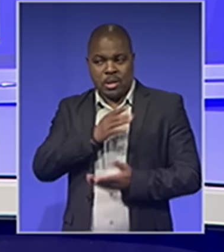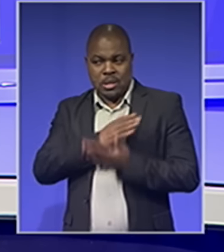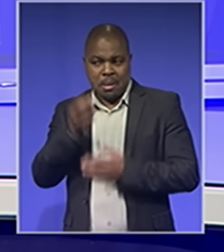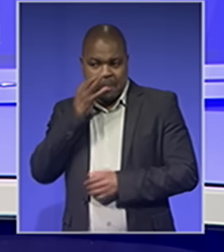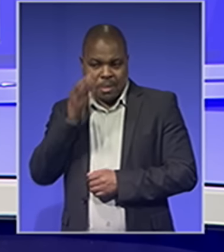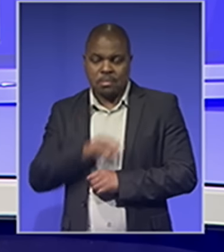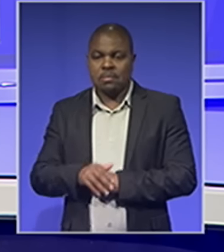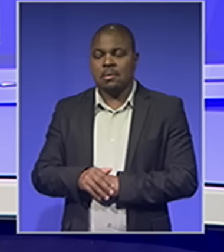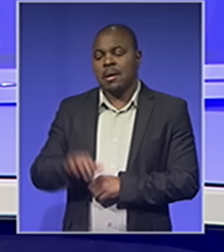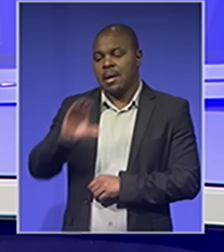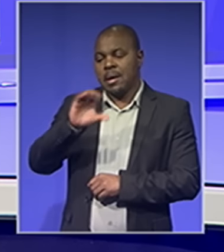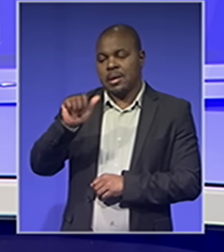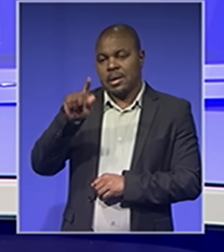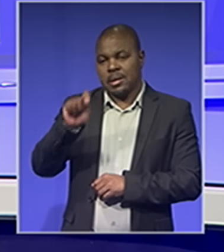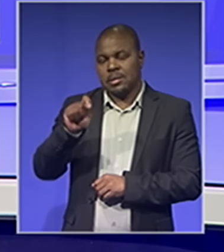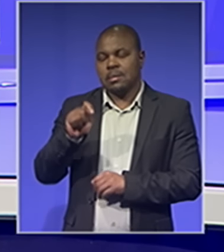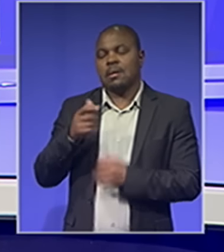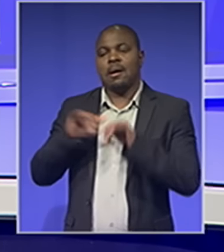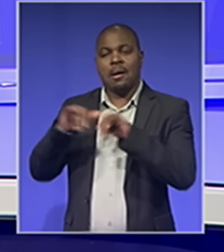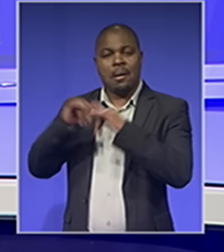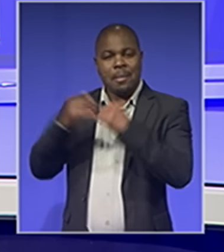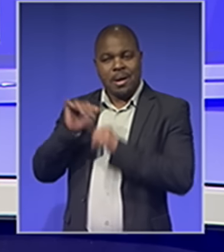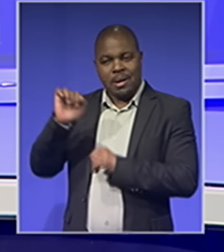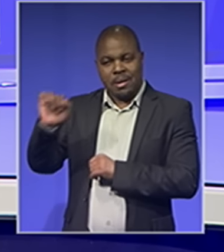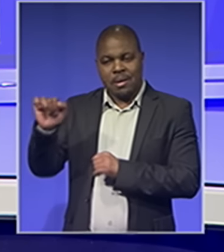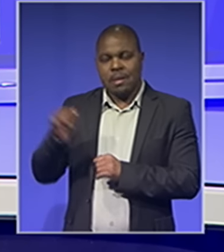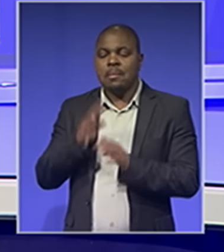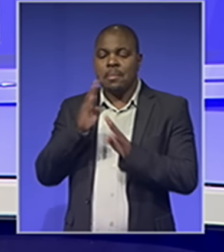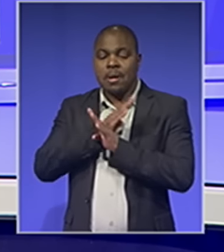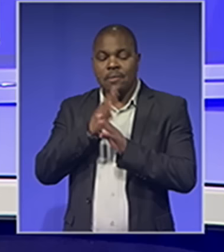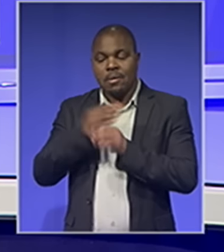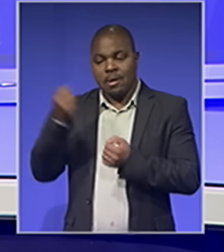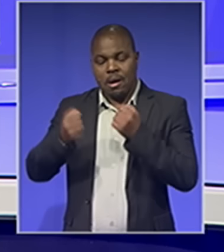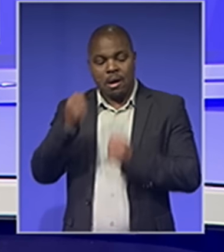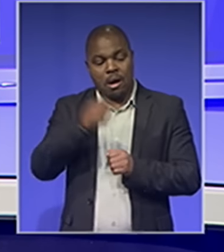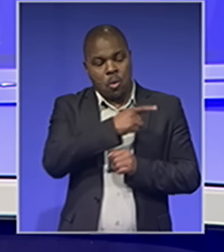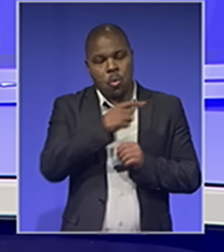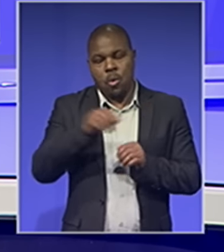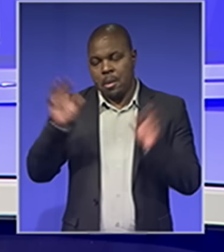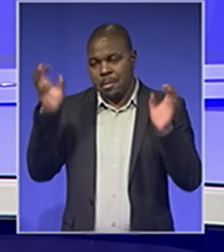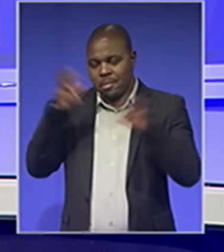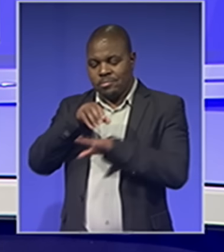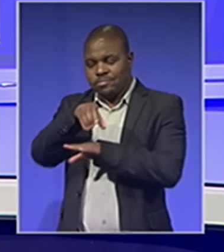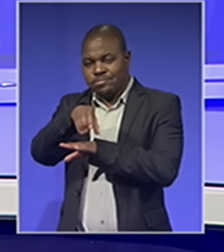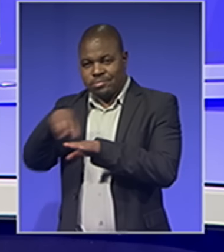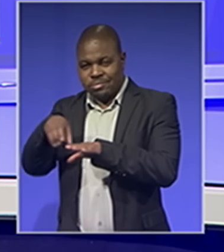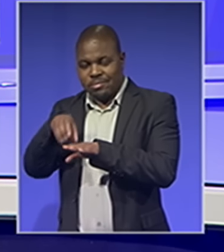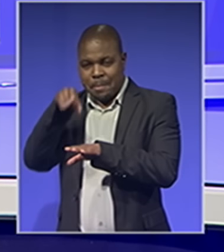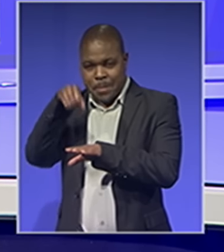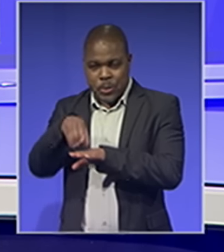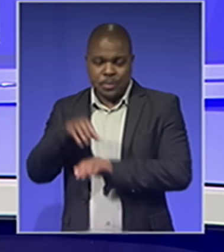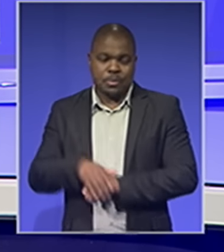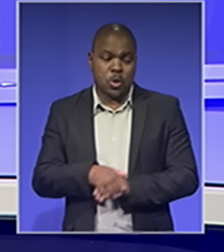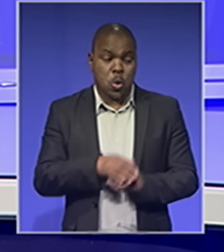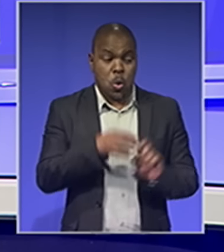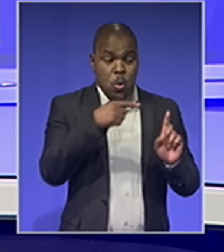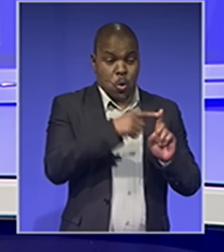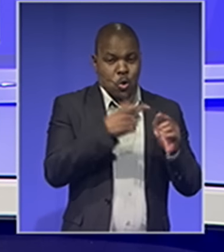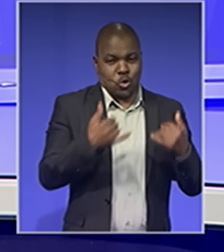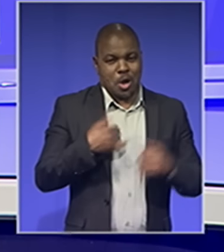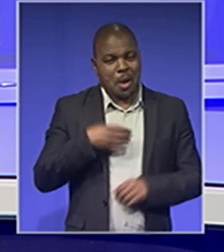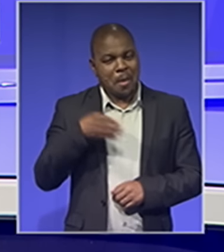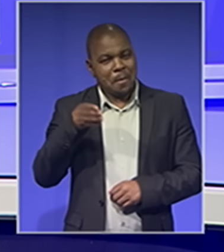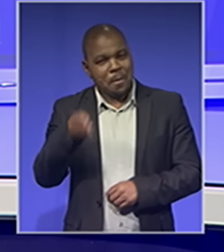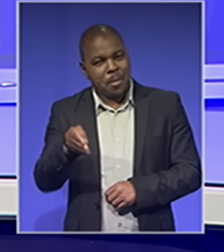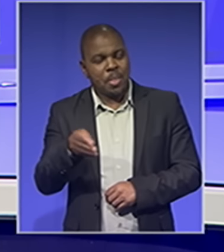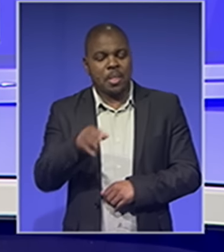mo dijanageng tsa setlamo sa poraefete sa tokololo ya digongwana tsa bosenyi Vusimuzi Cat Matlala. Mkhwanazi o tlhotsa tlhageletse kwa